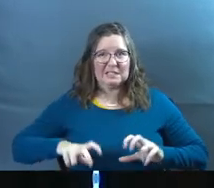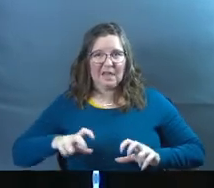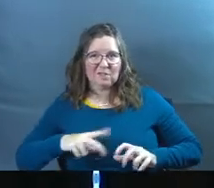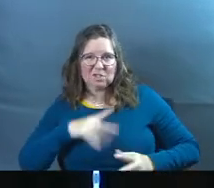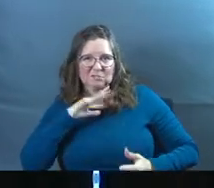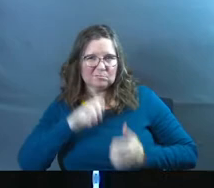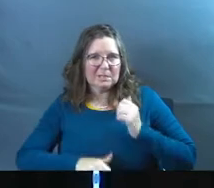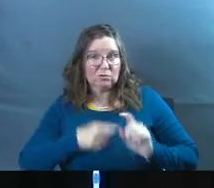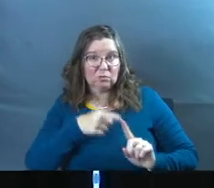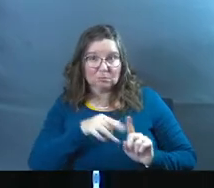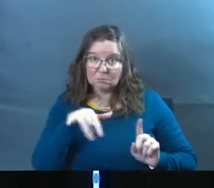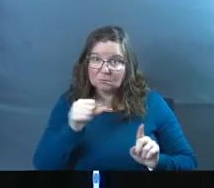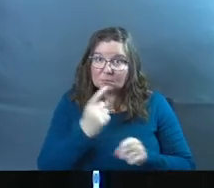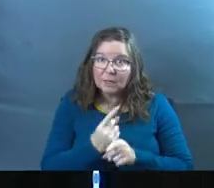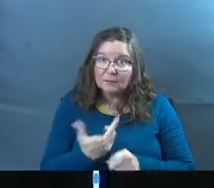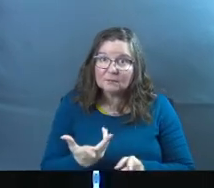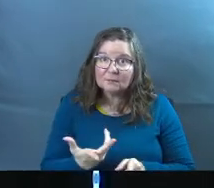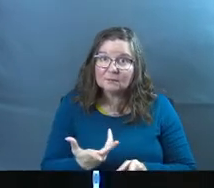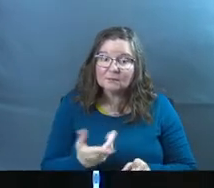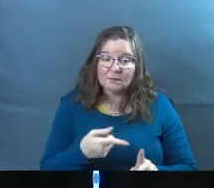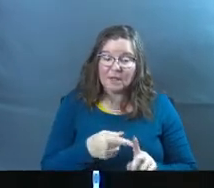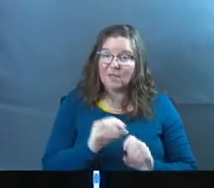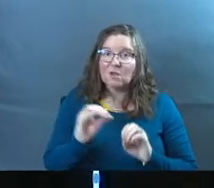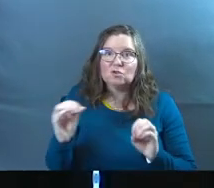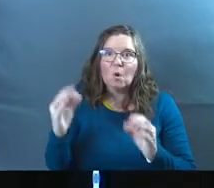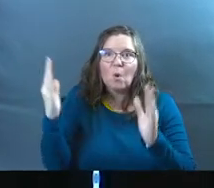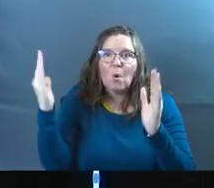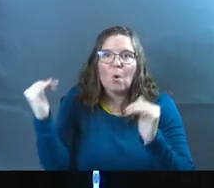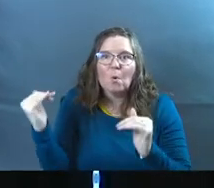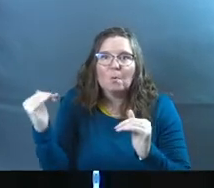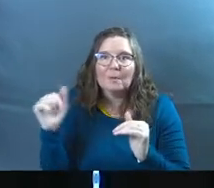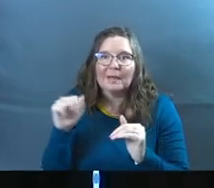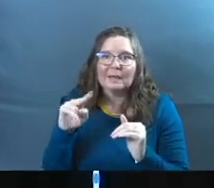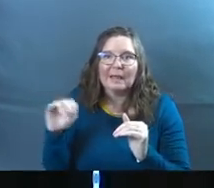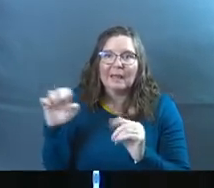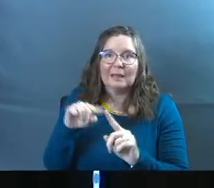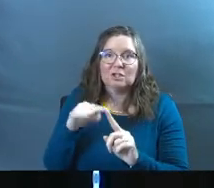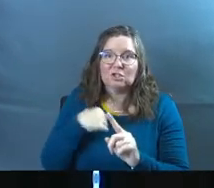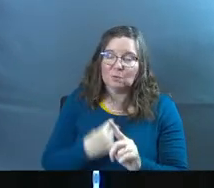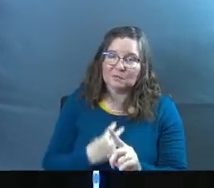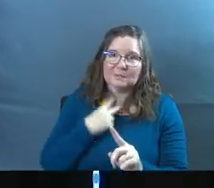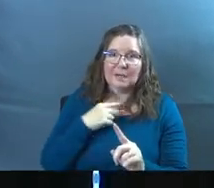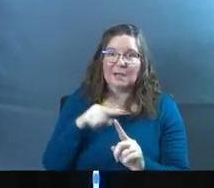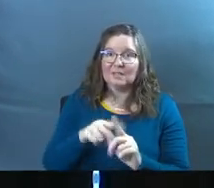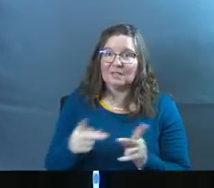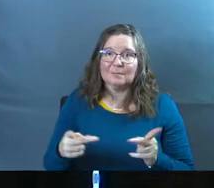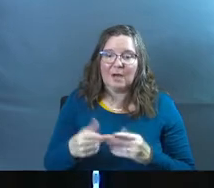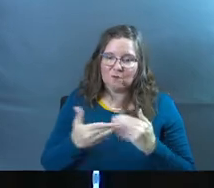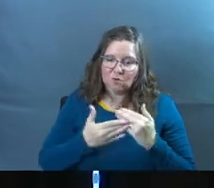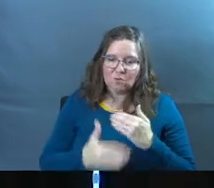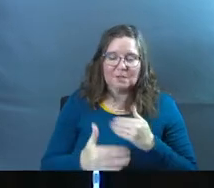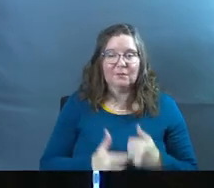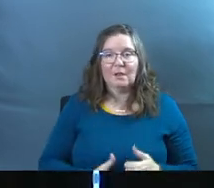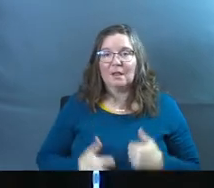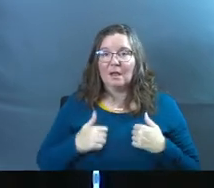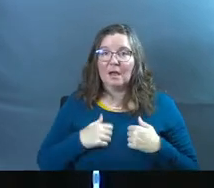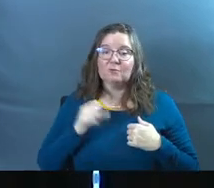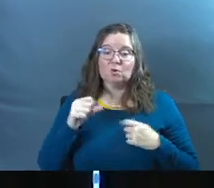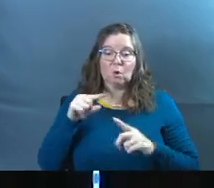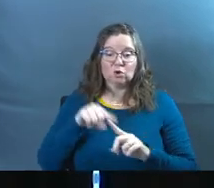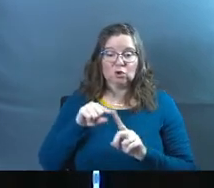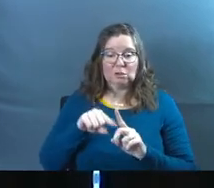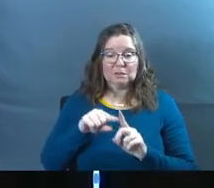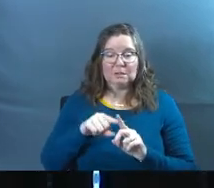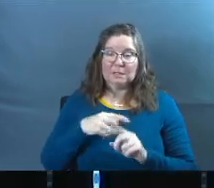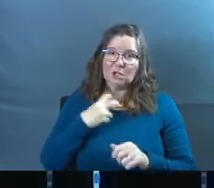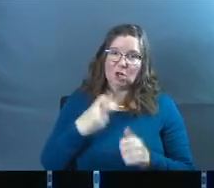and cruel to her. Yes? And there's no hope. She's going to be stuck in this spot for the rest of her life. So she's